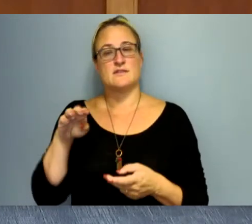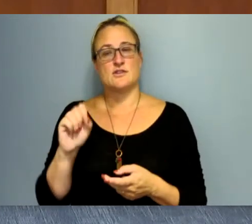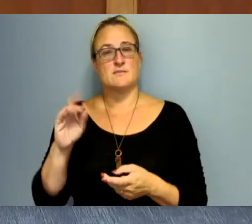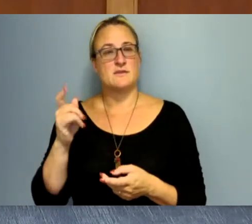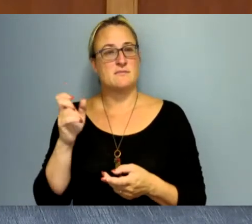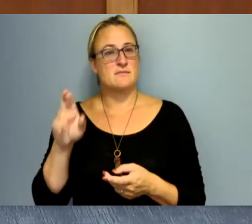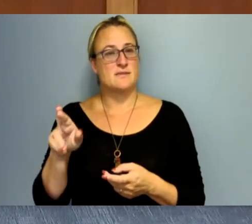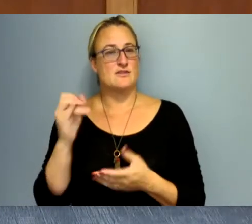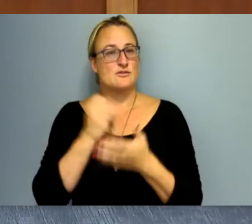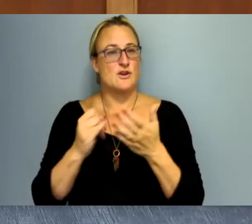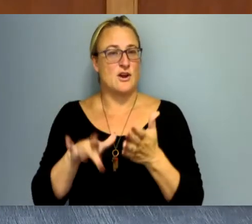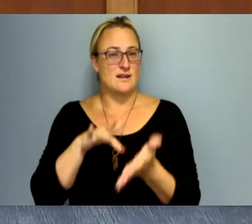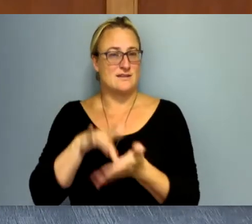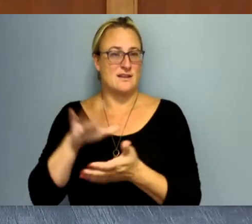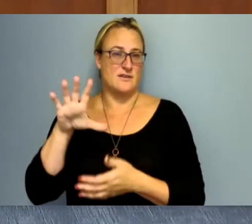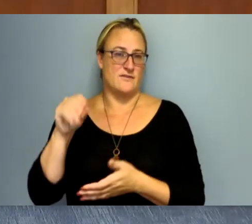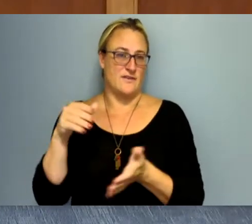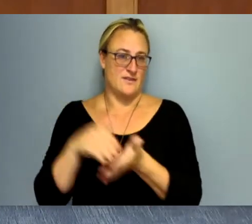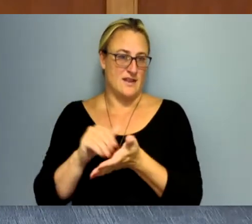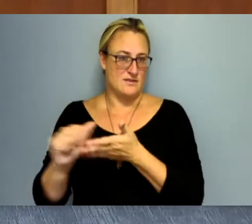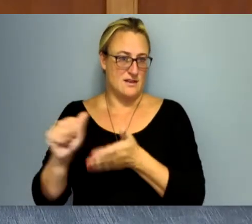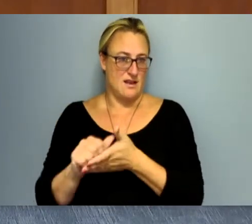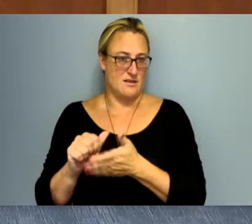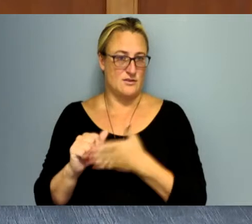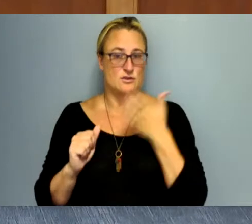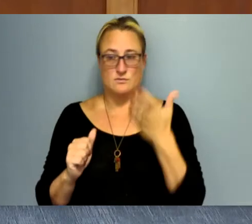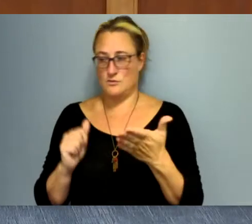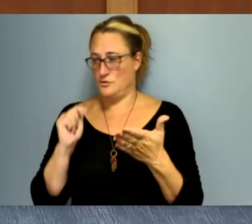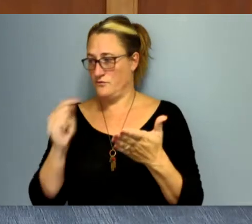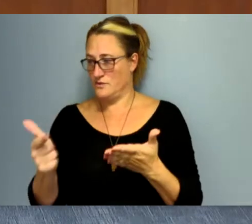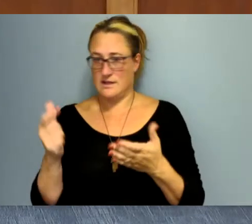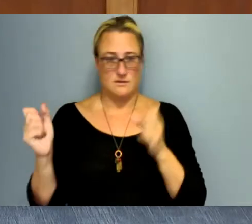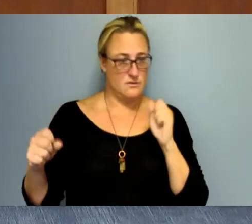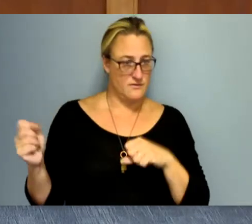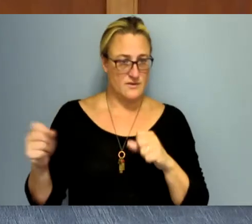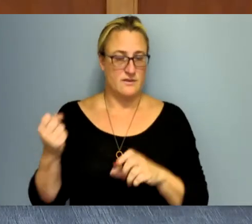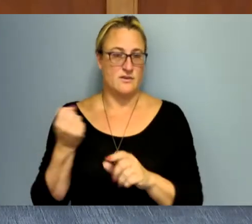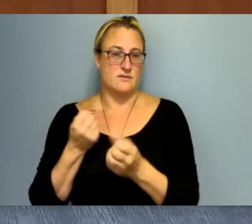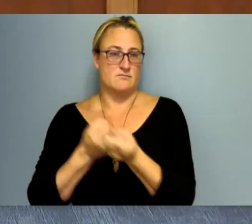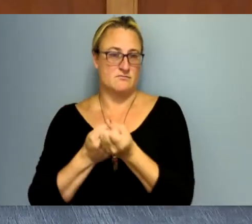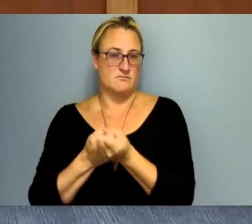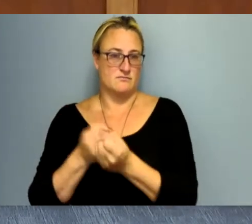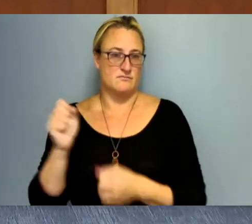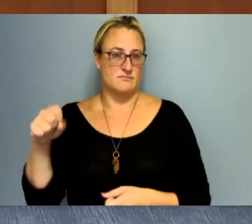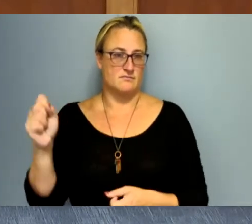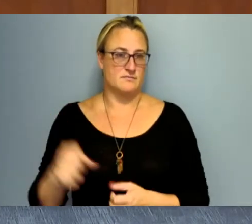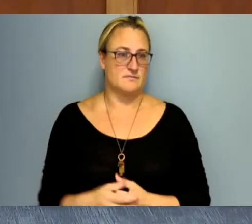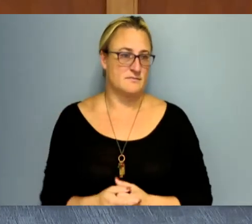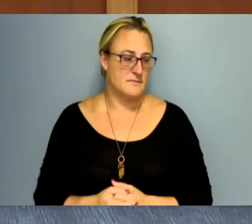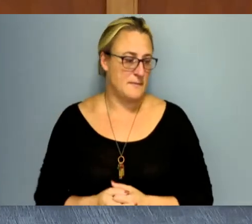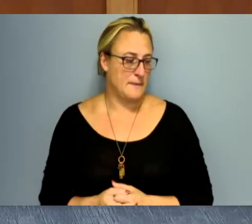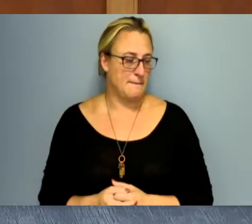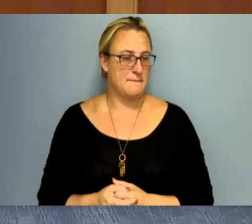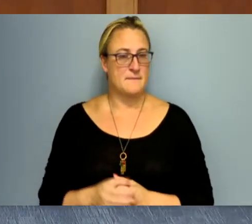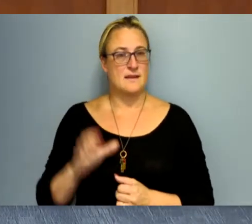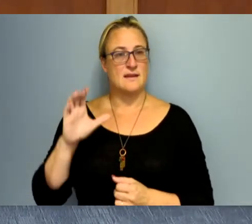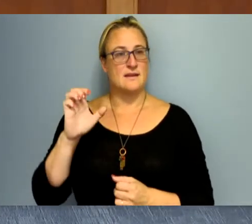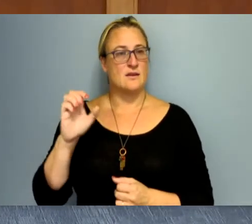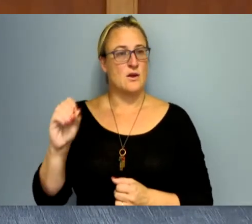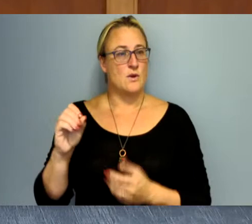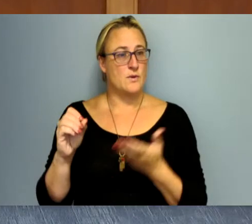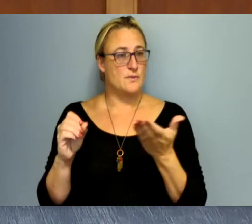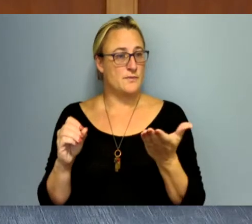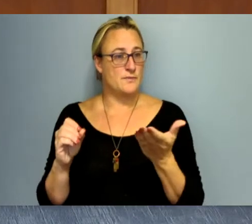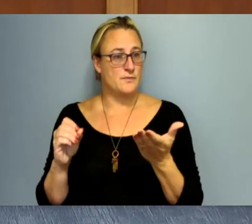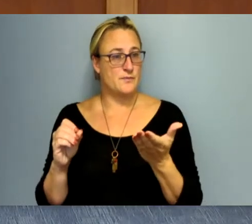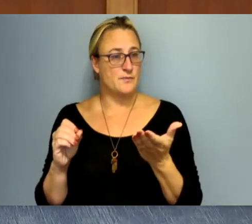motion to make those 2 contributions? So moved. Second. All in favor? Aye. Okay, Chief Operating Officer, Ms. McKevitt.